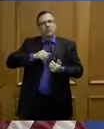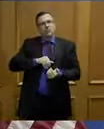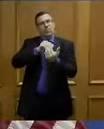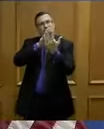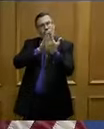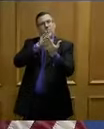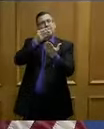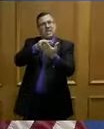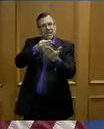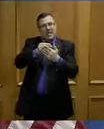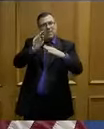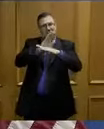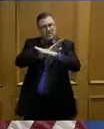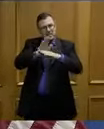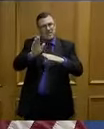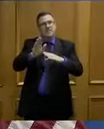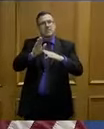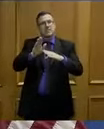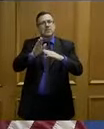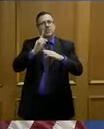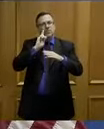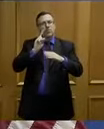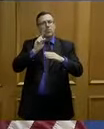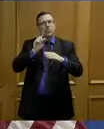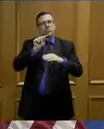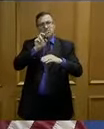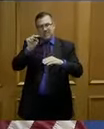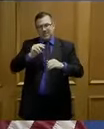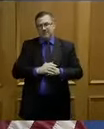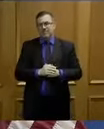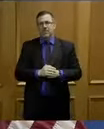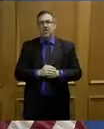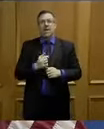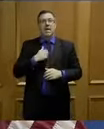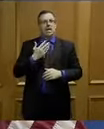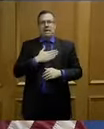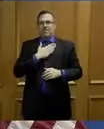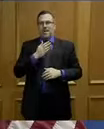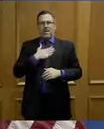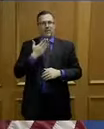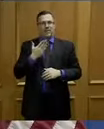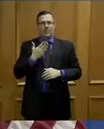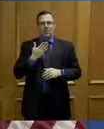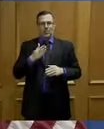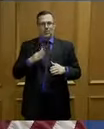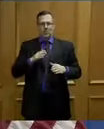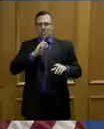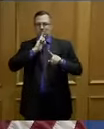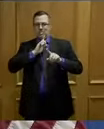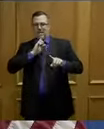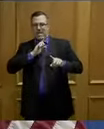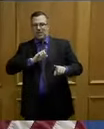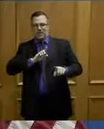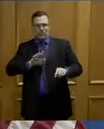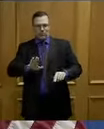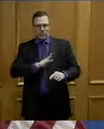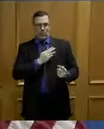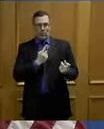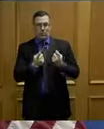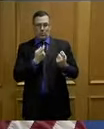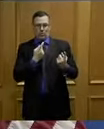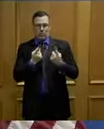Be happy to open it up now to questions, and we have a number of folks in the room that can help with answering those